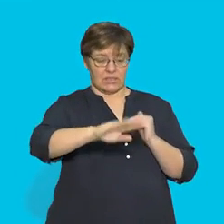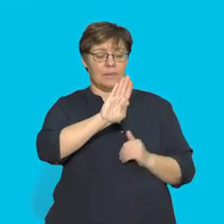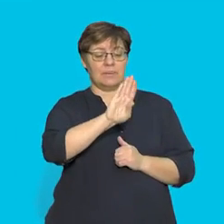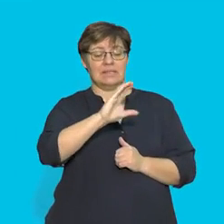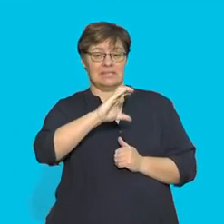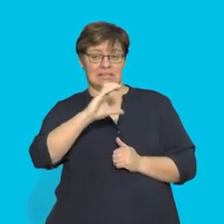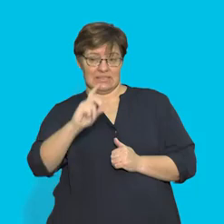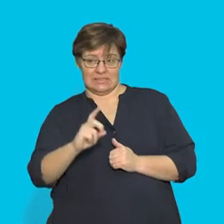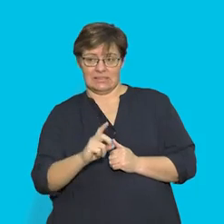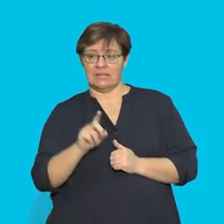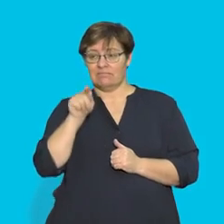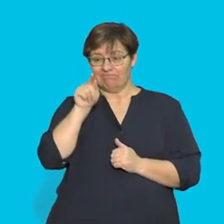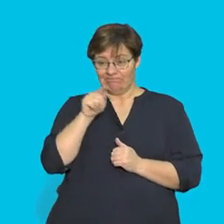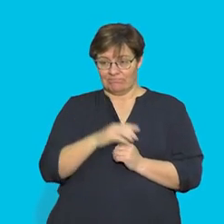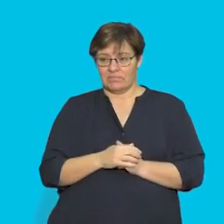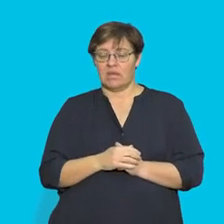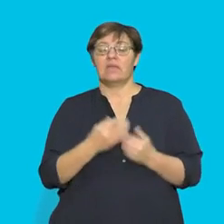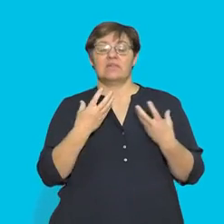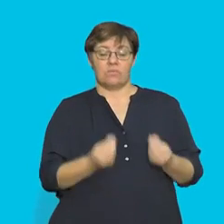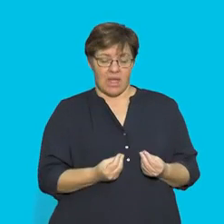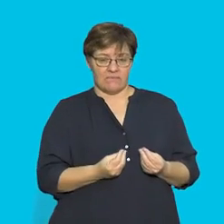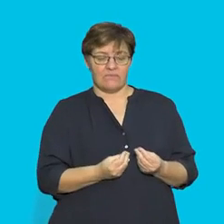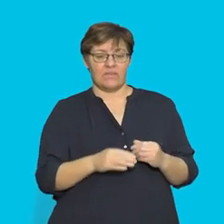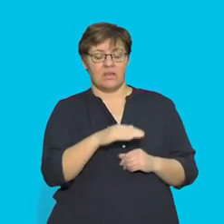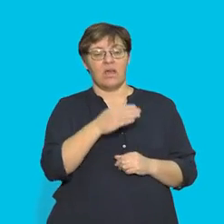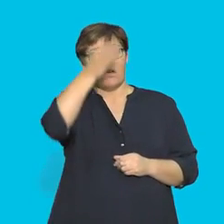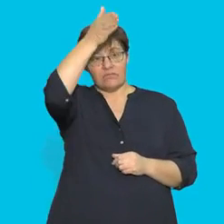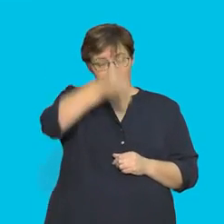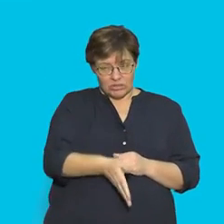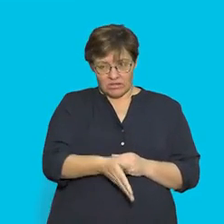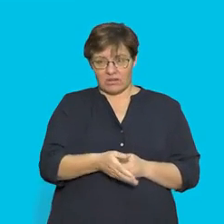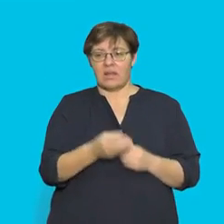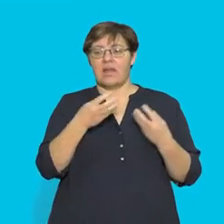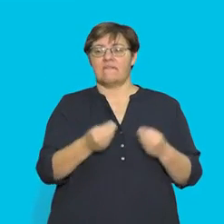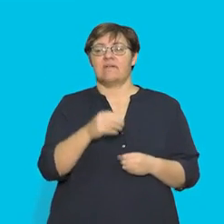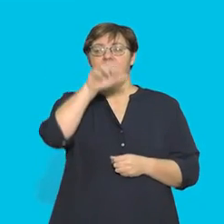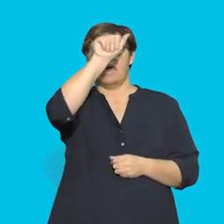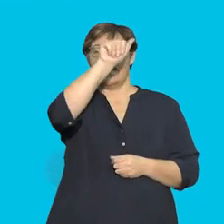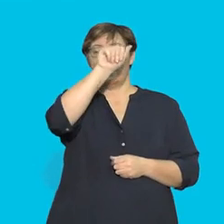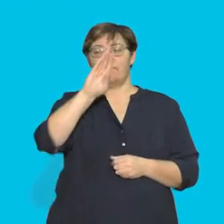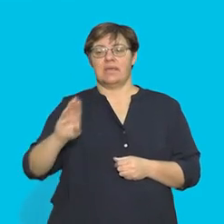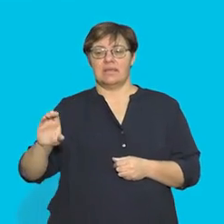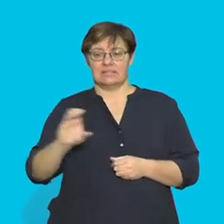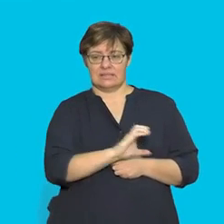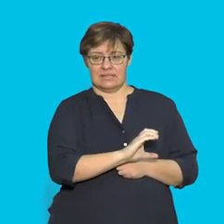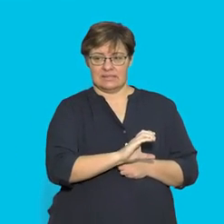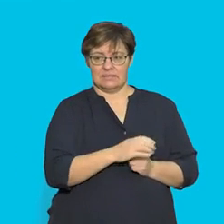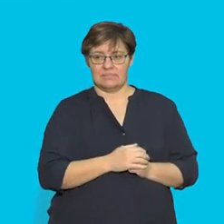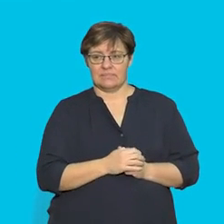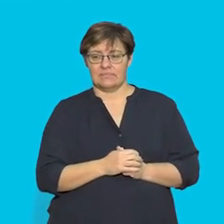plane, BCD, that's that one. And then we have the vertical plane, that's ABC.